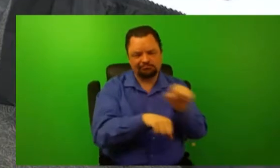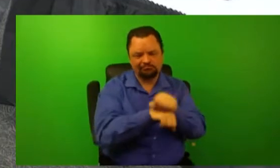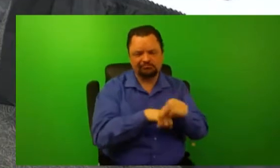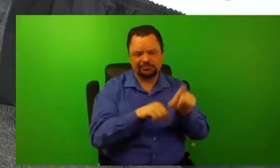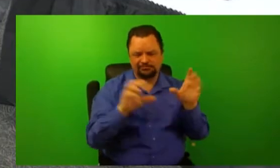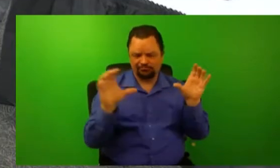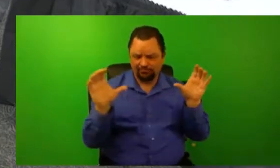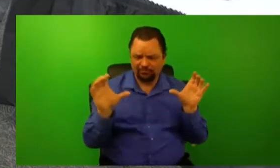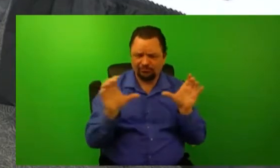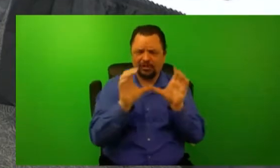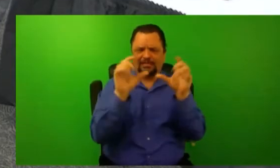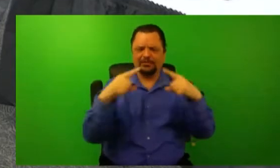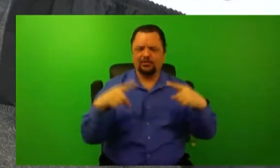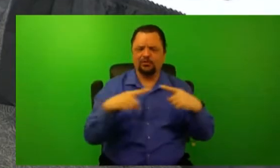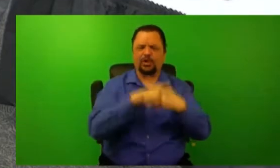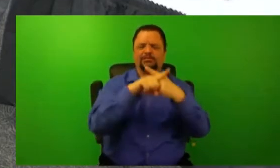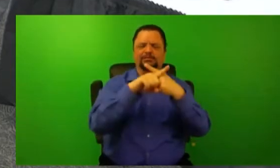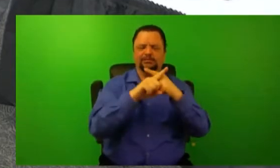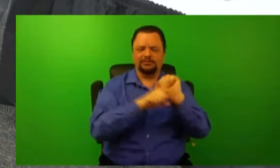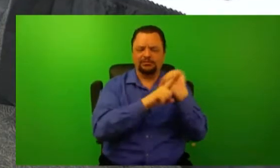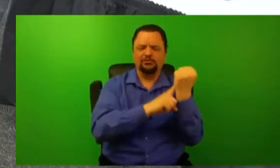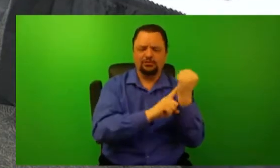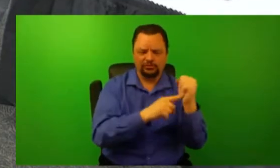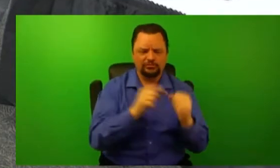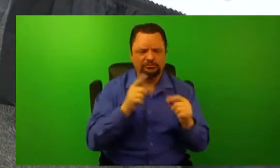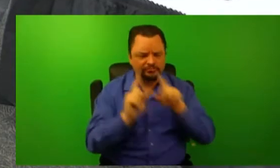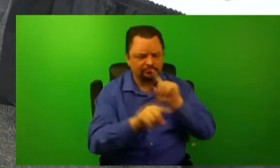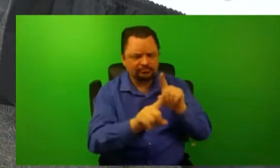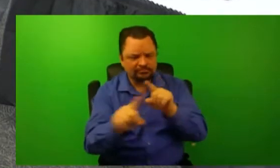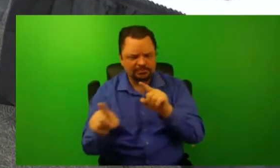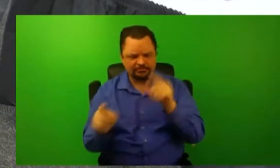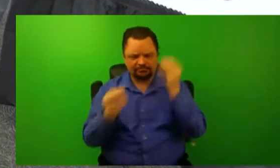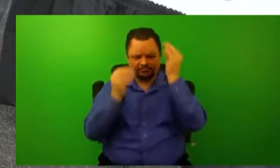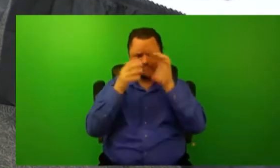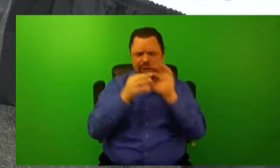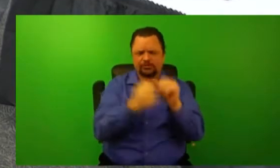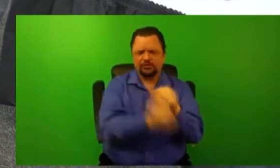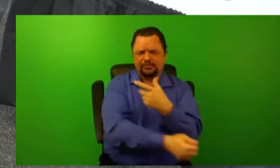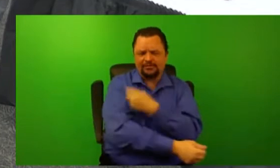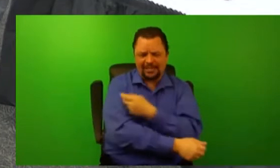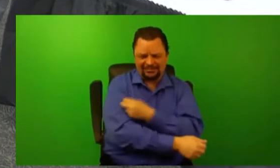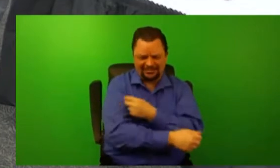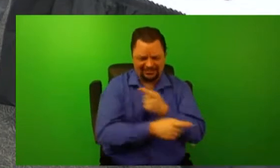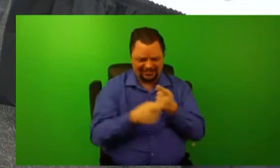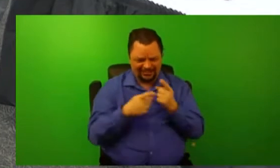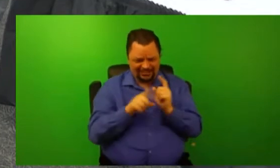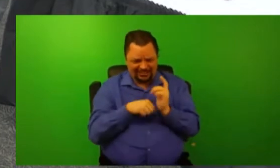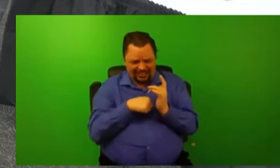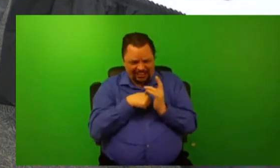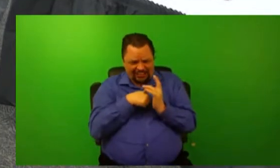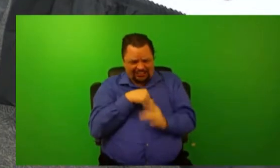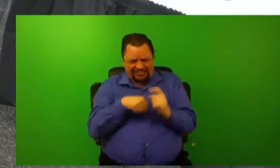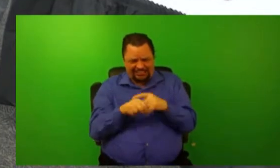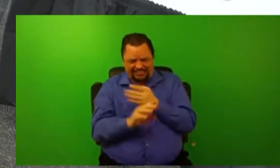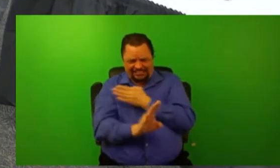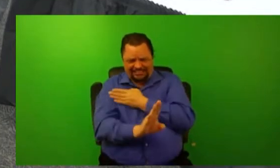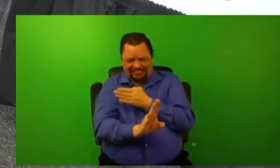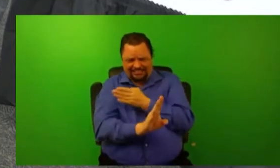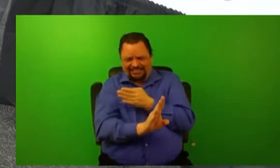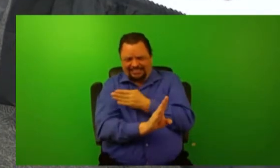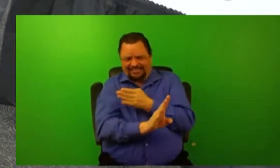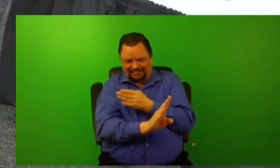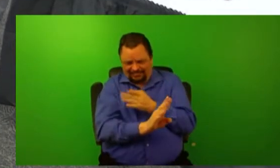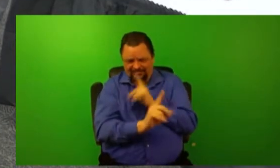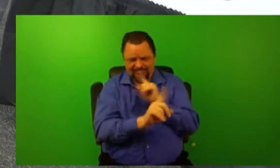regarding vaccine. During the early stages of COVID, volunteer call center operators were growing very stressed by the volume